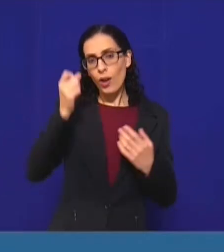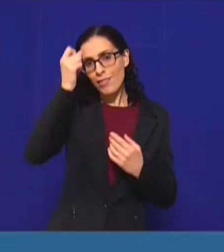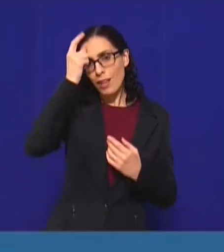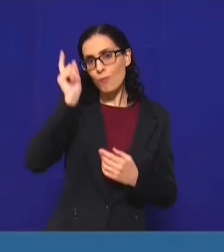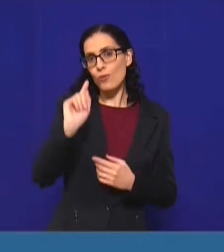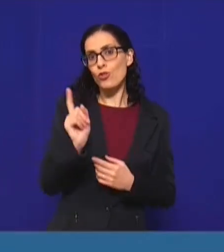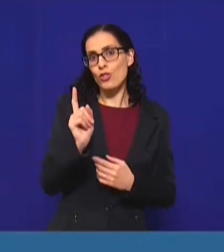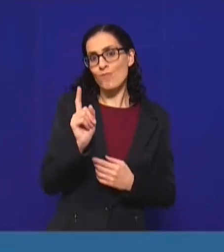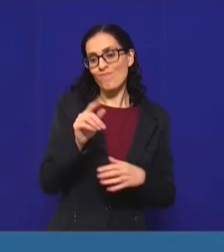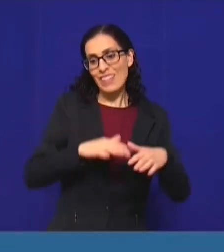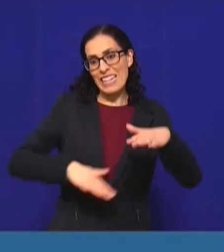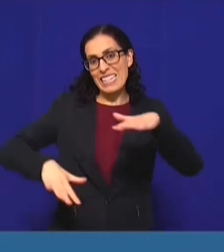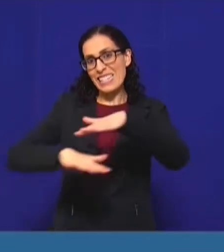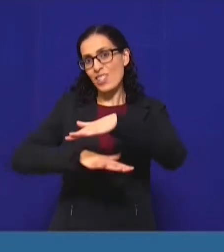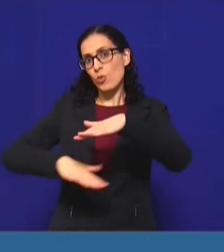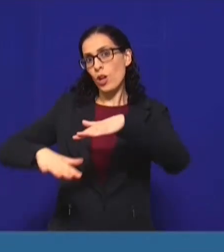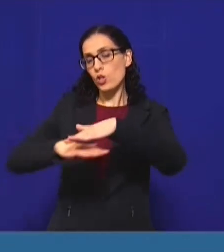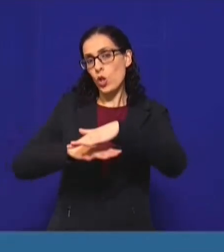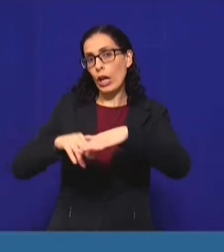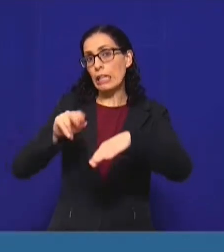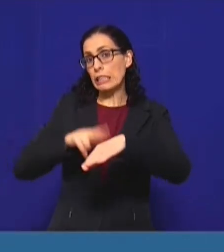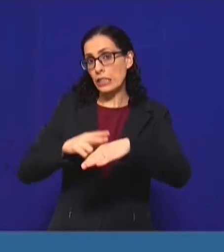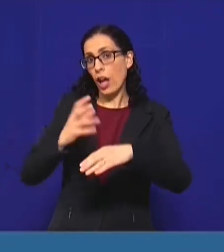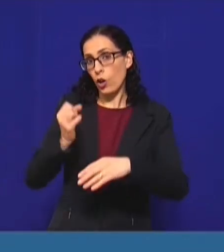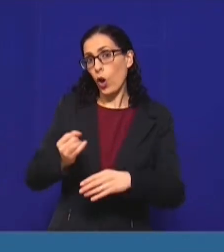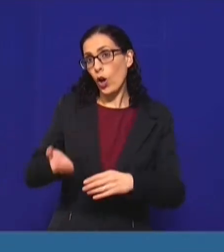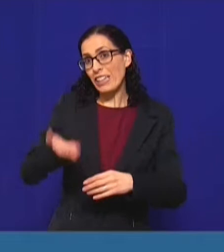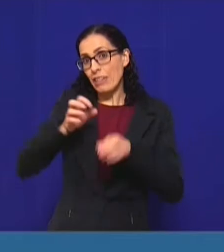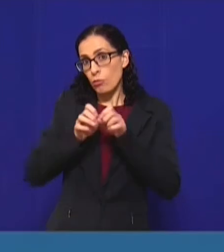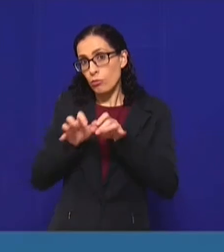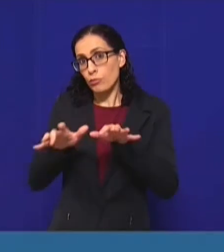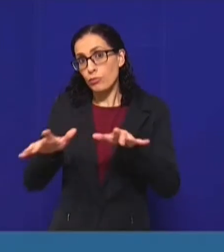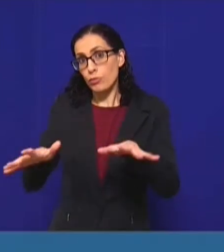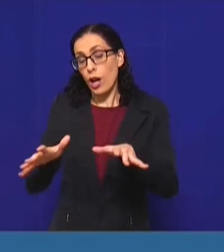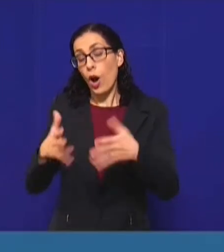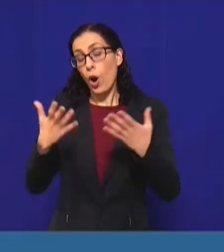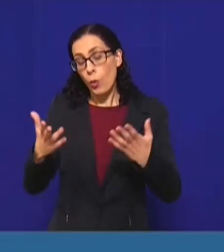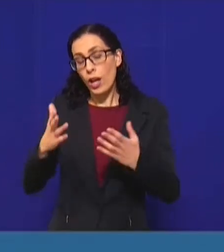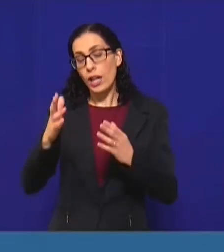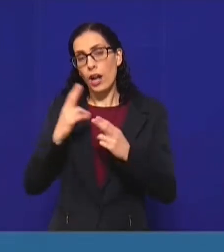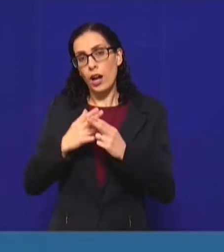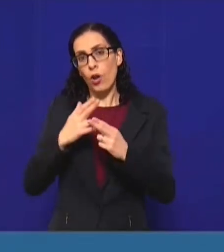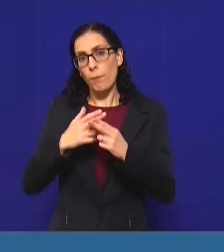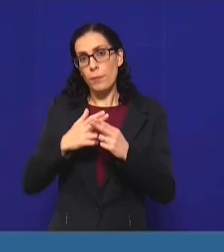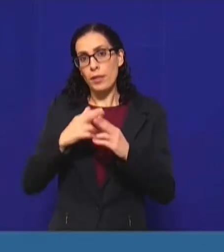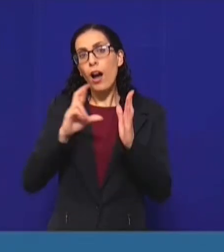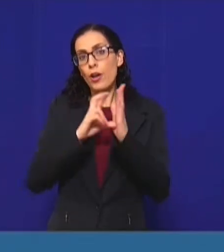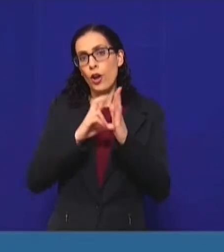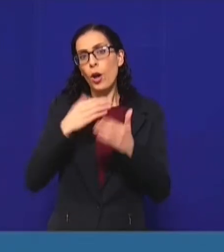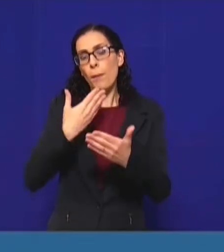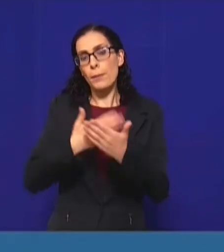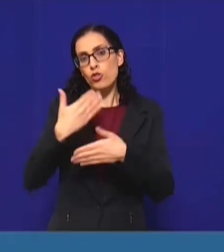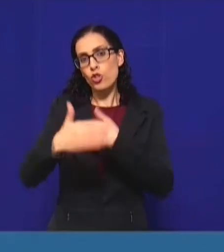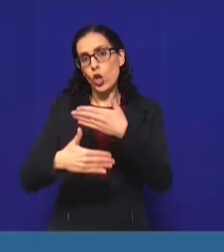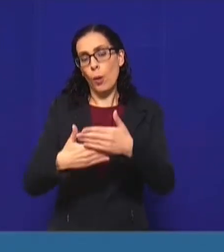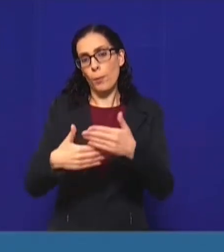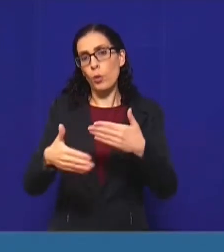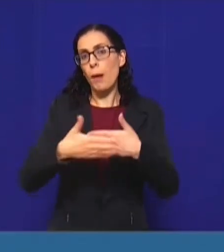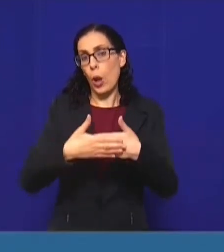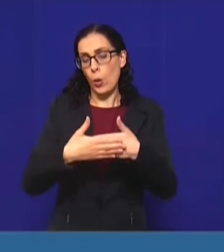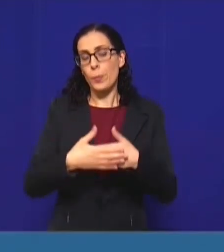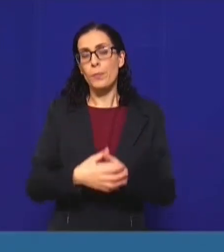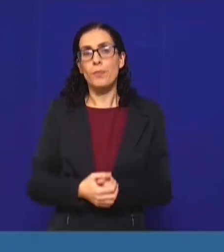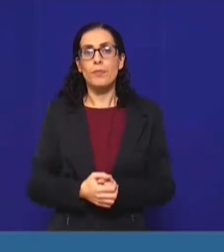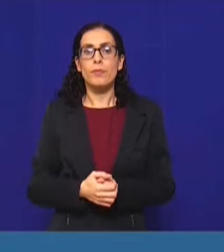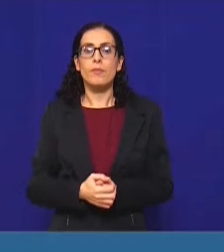minn sitwazzjonijiet ta' bars jista' jkollok iktar trasmissjoni hemmhekk ħadna dak il-miżuri. Anka ġeddidna irġajna